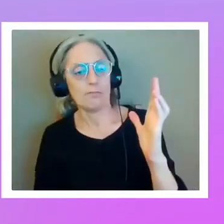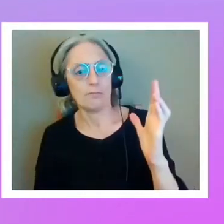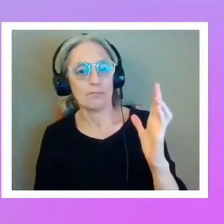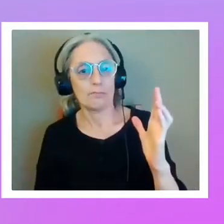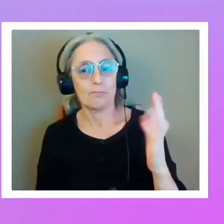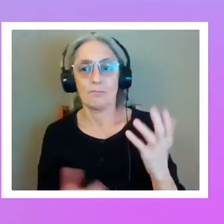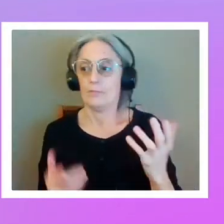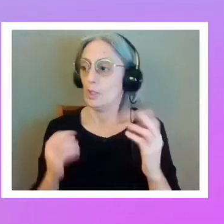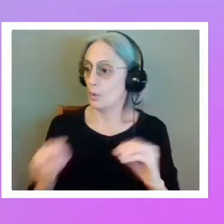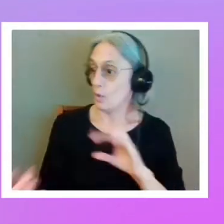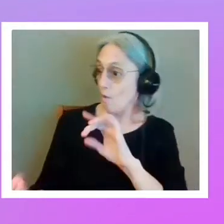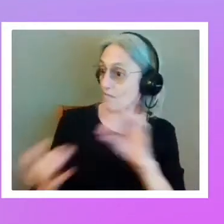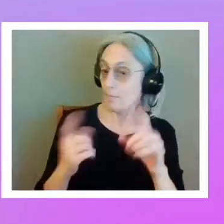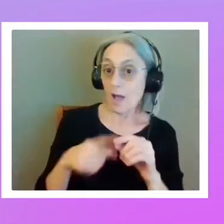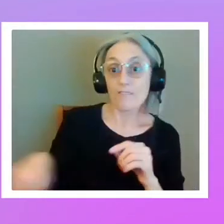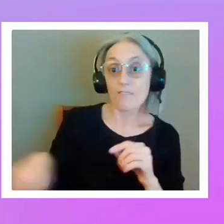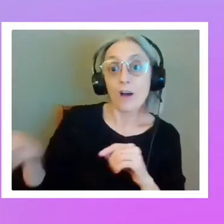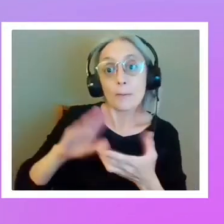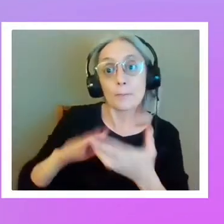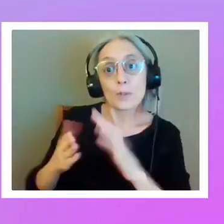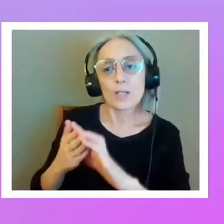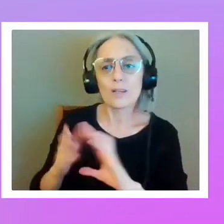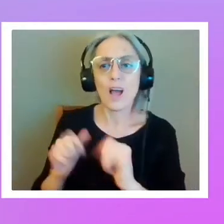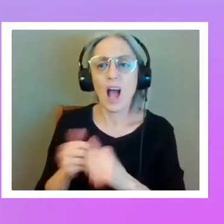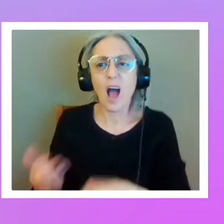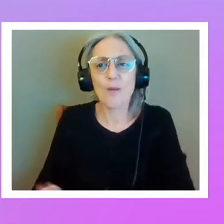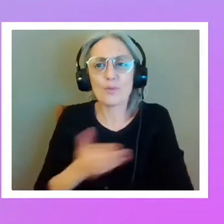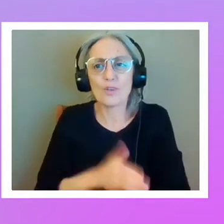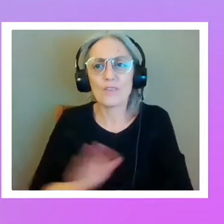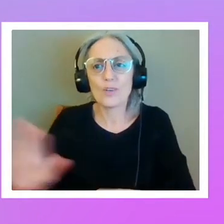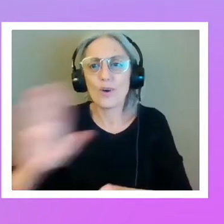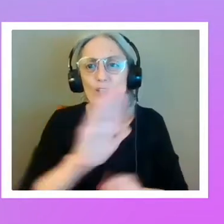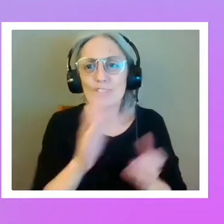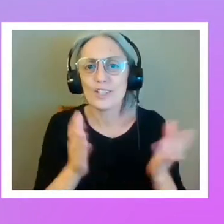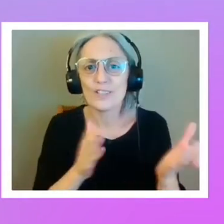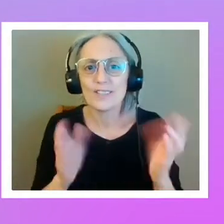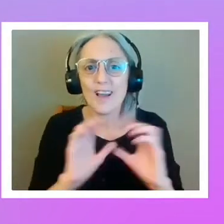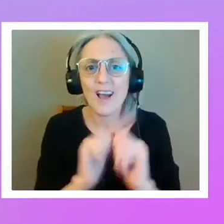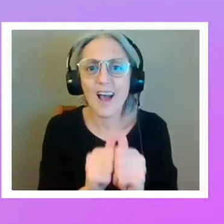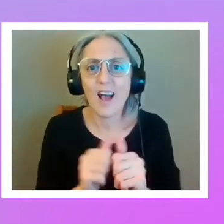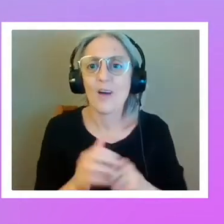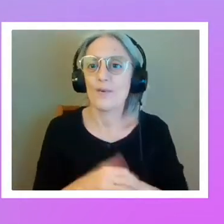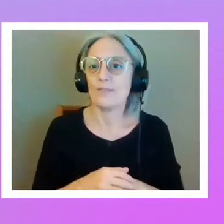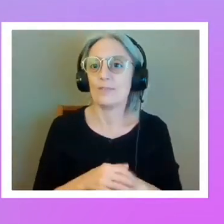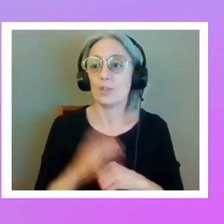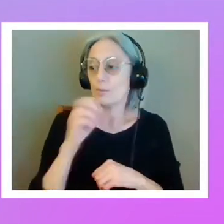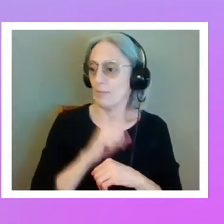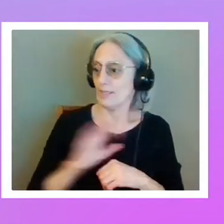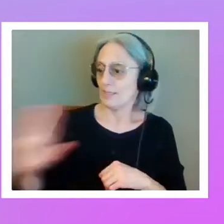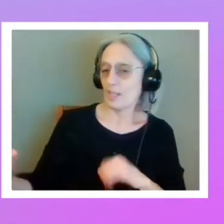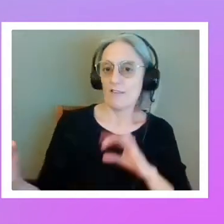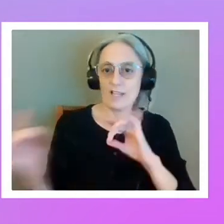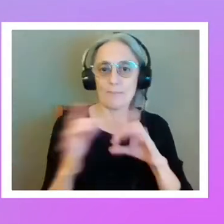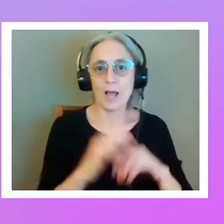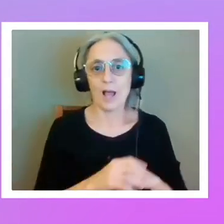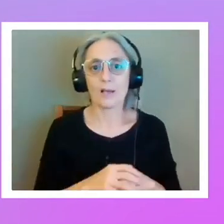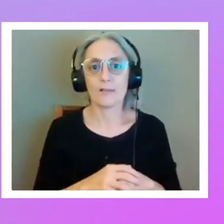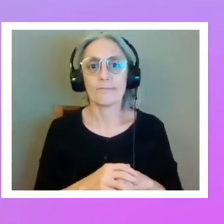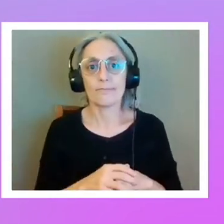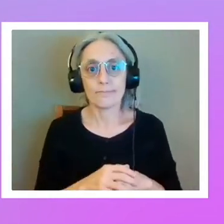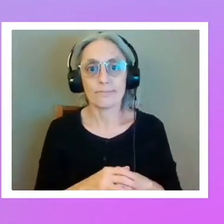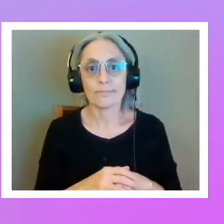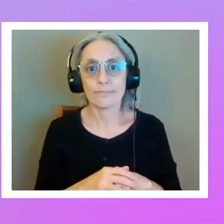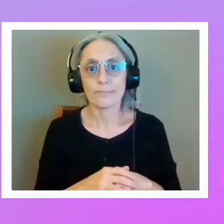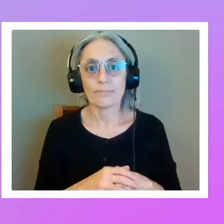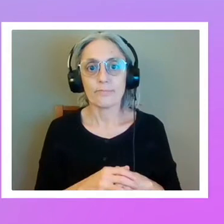not have your customers' feedback? You're missing great client feedback. You're missing an opportunity to